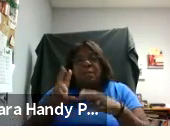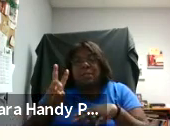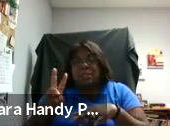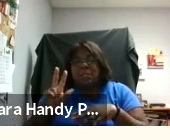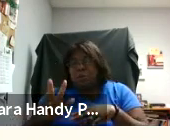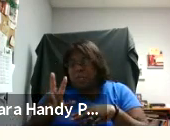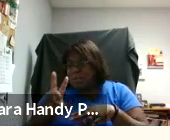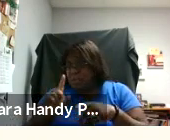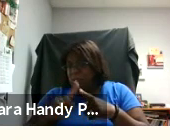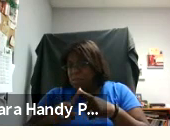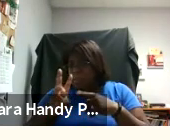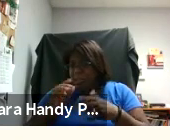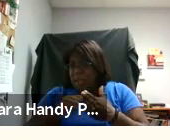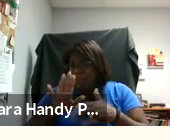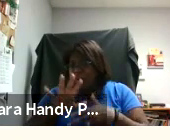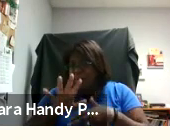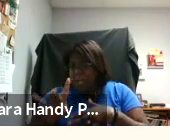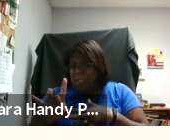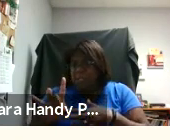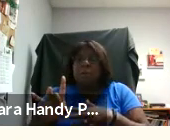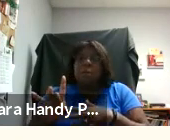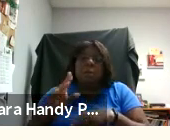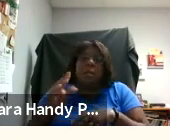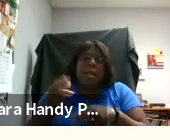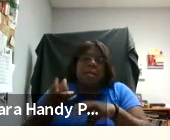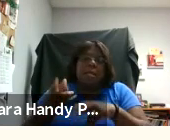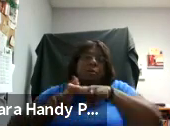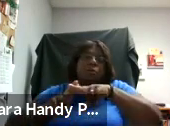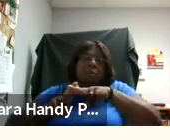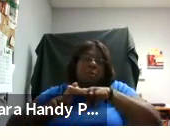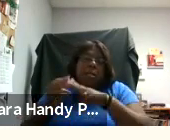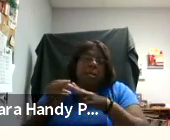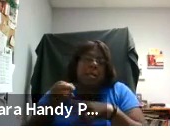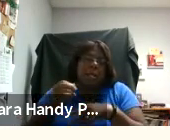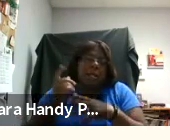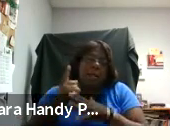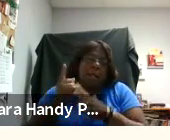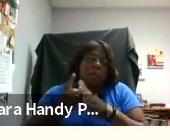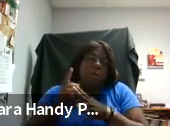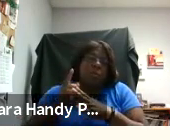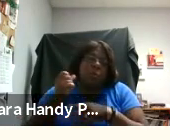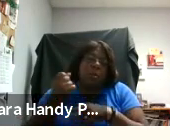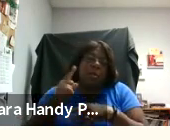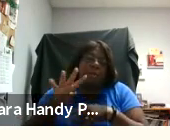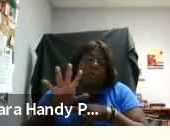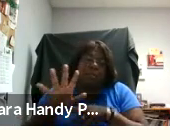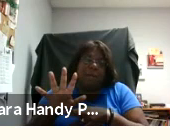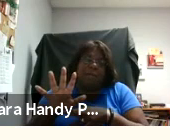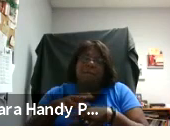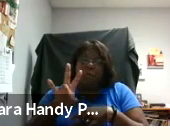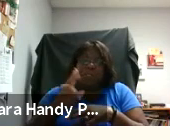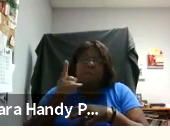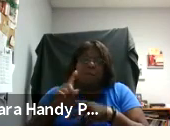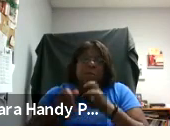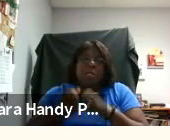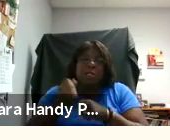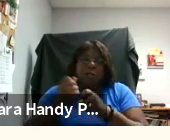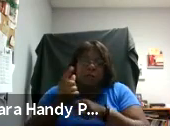to $6,058, and an increase in the SE hourly to $11.47 per year.